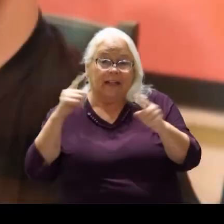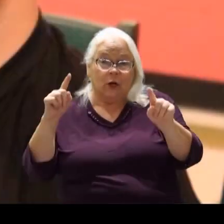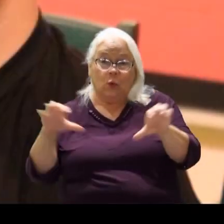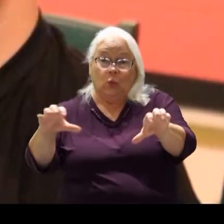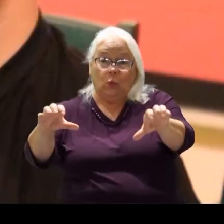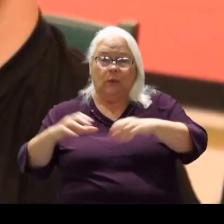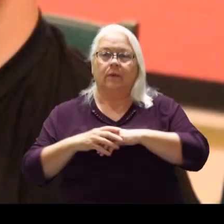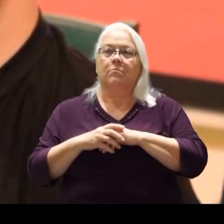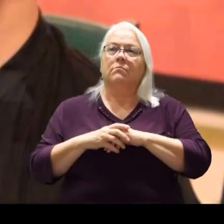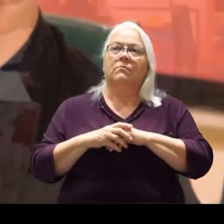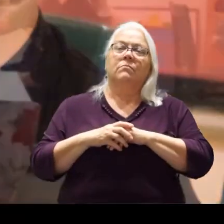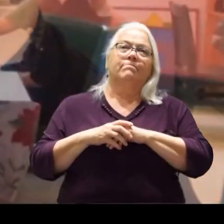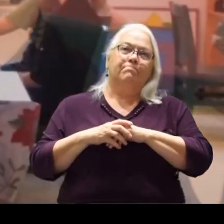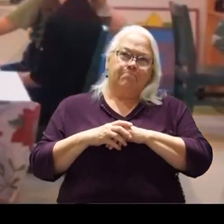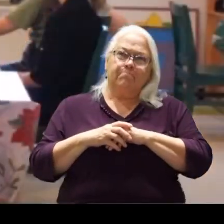accomplishment,